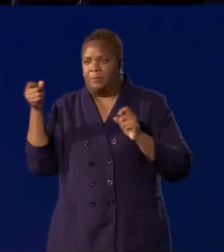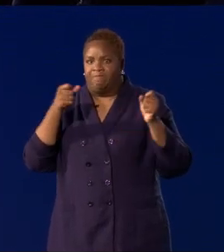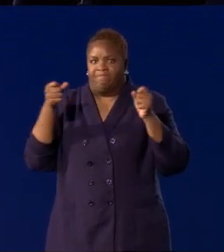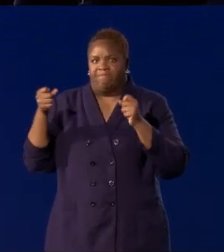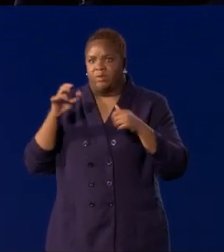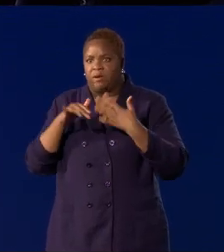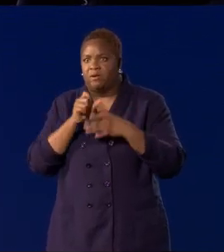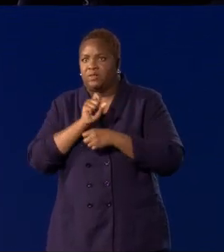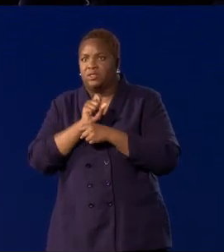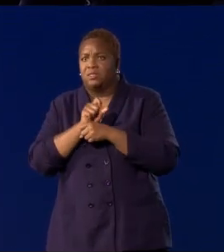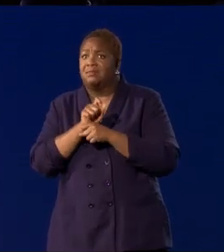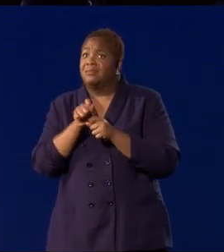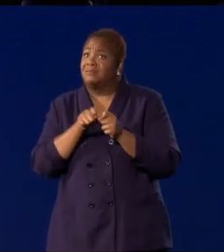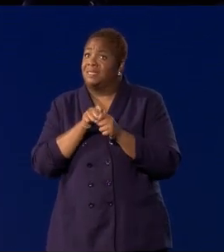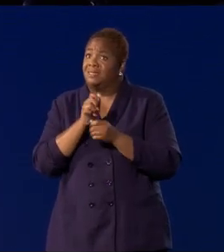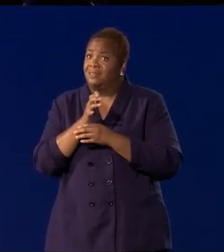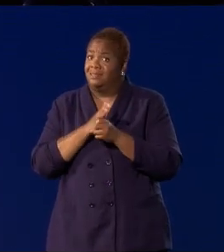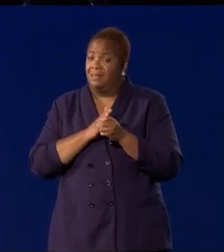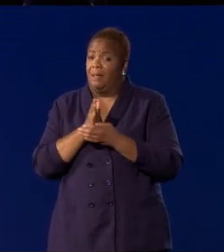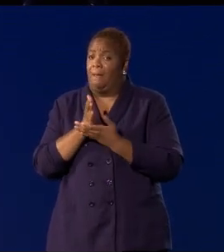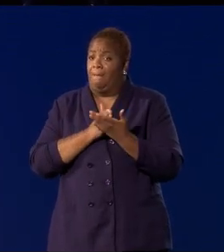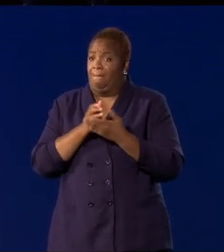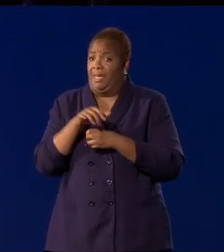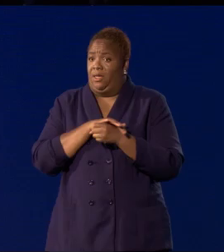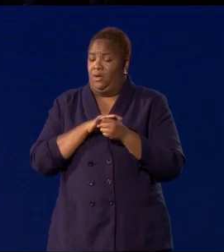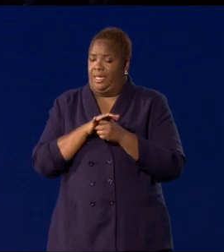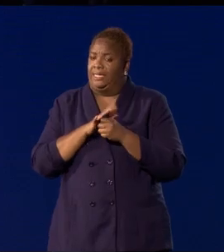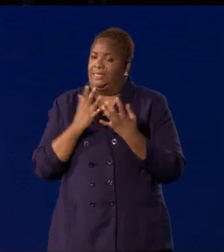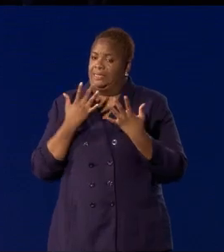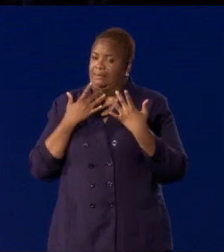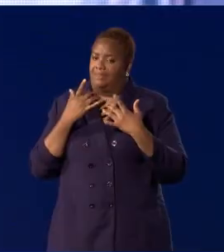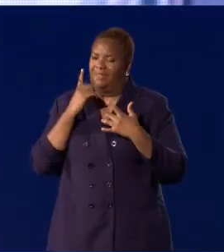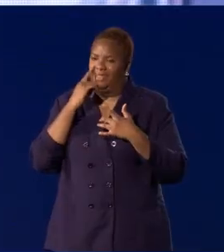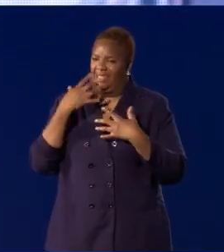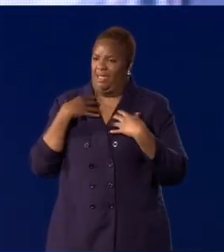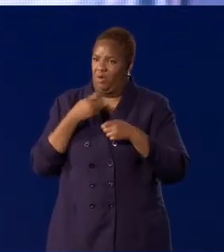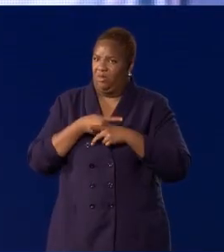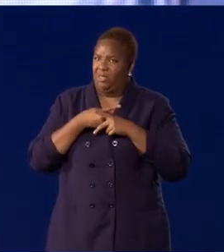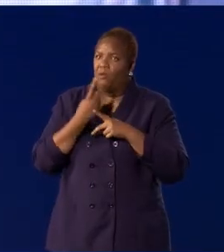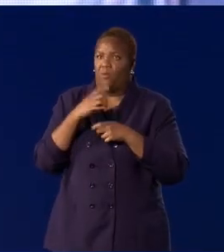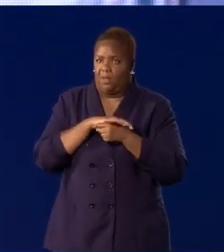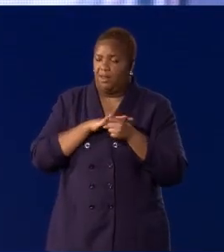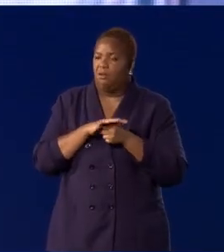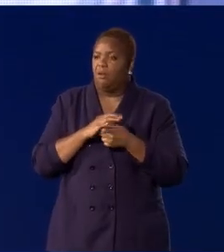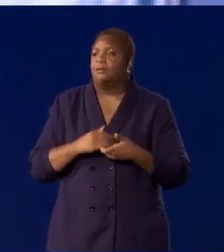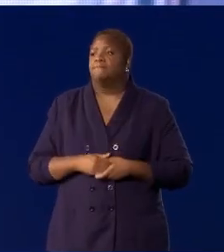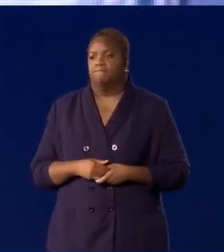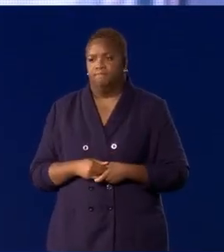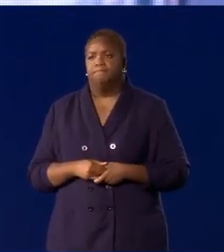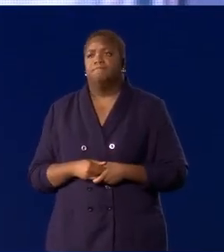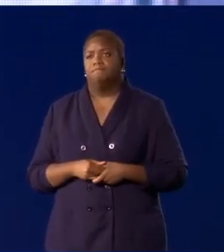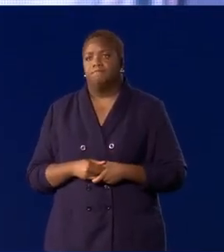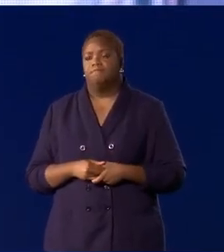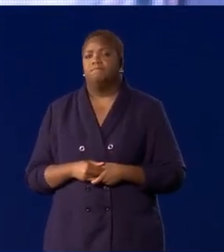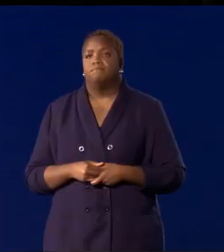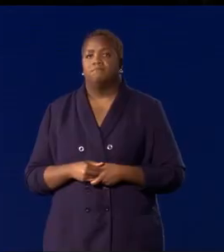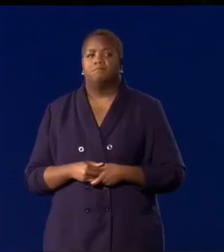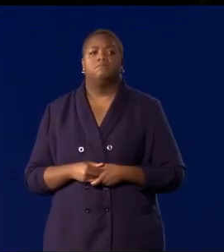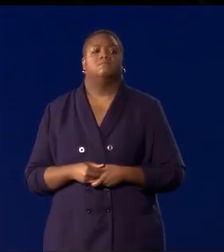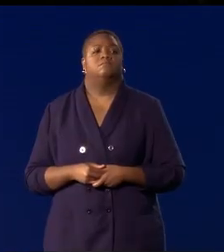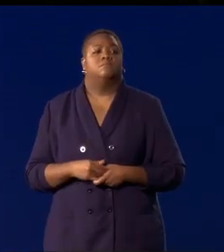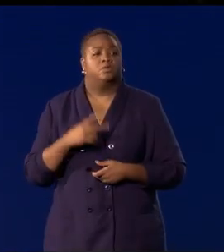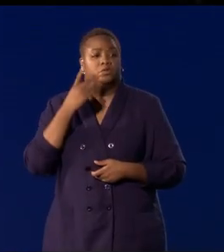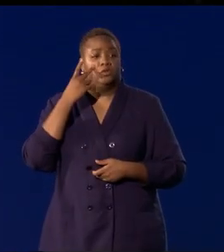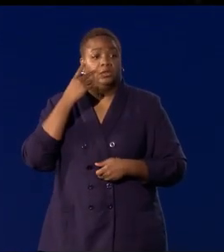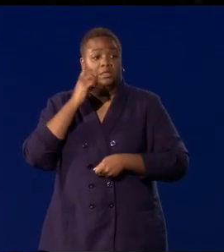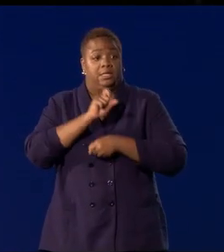jobs, particularly in some areas that are particularly tight? Think about healthcare as one of those areas. So consider looking at the labor